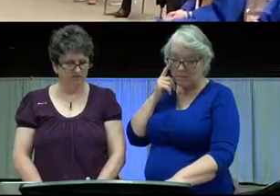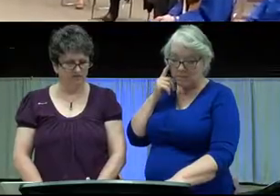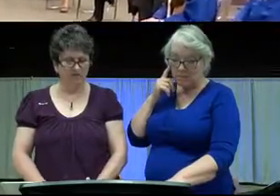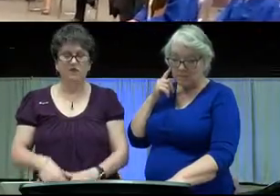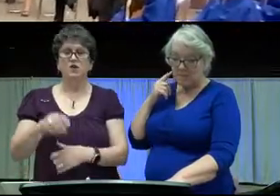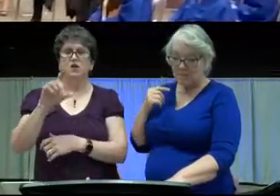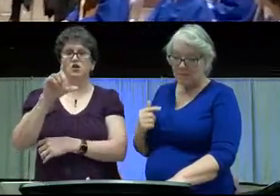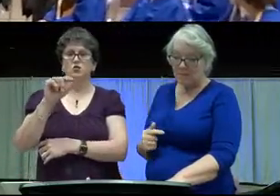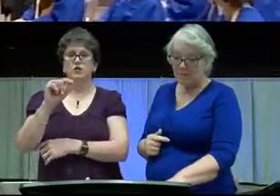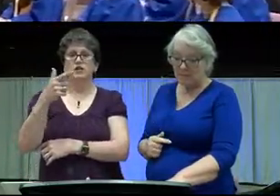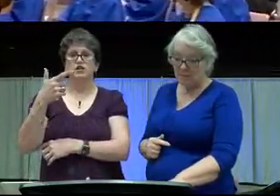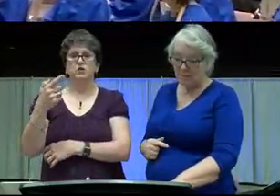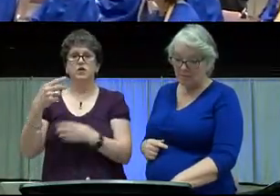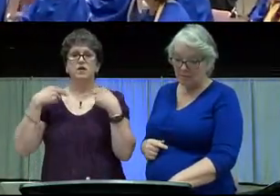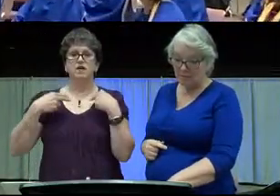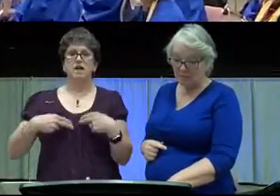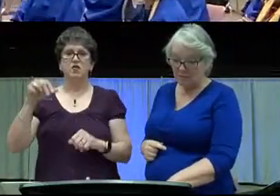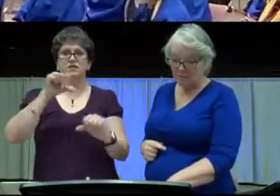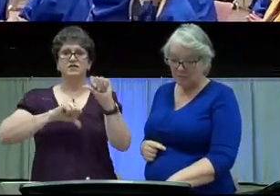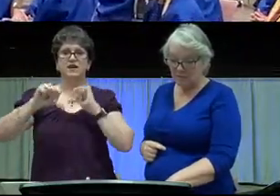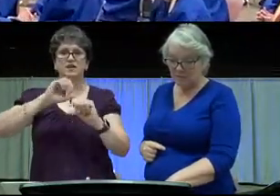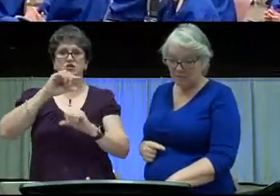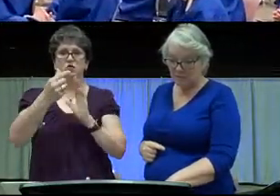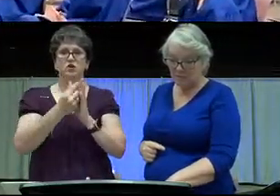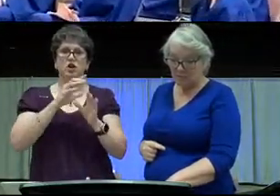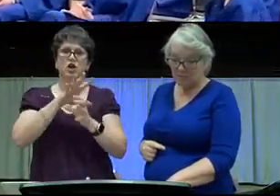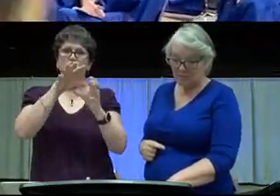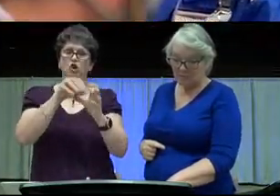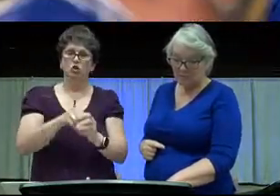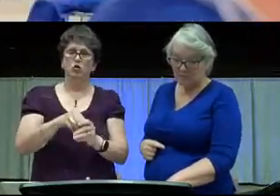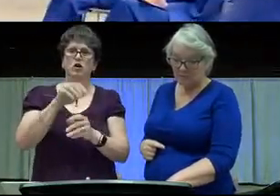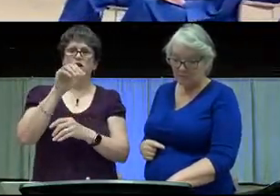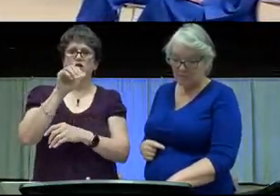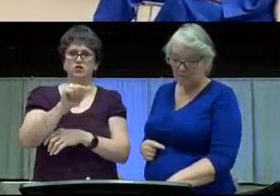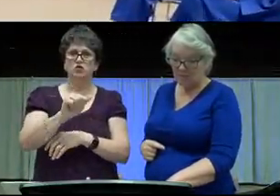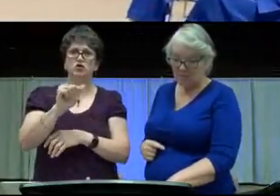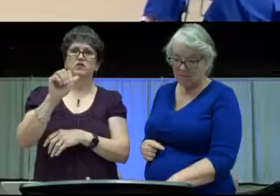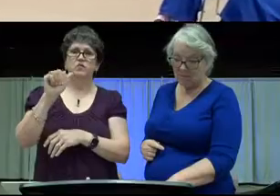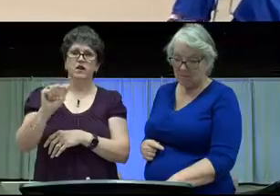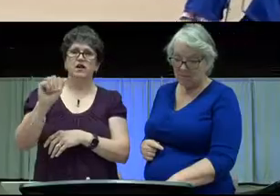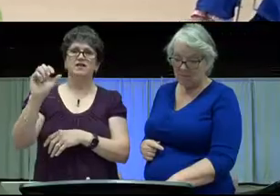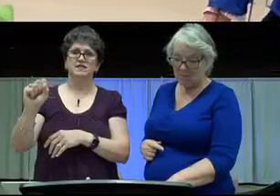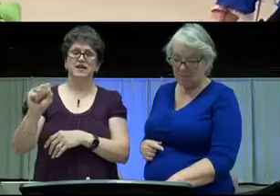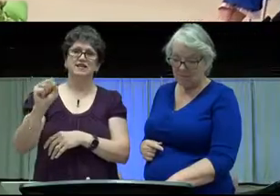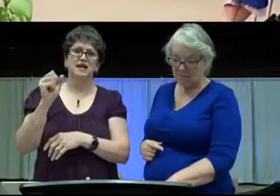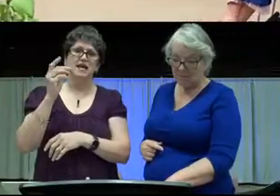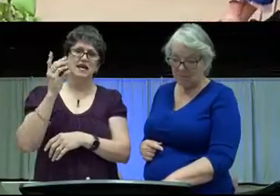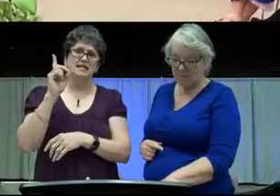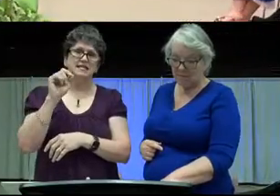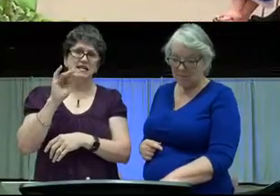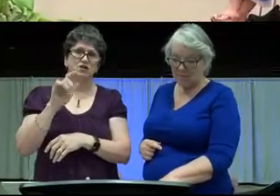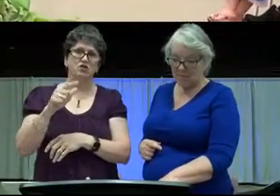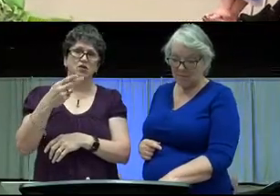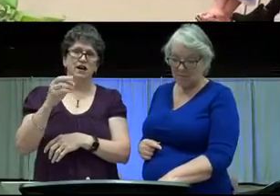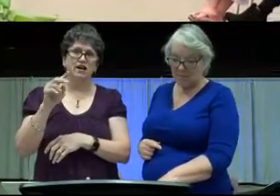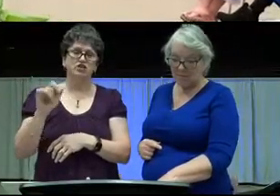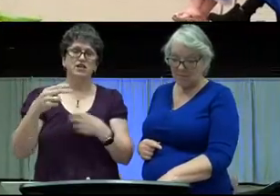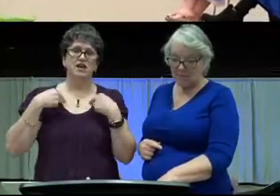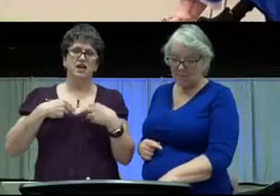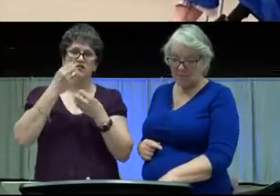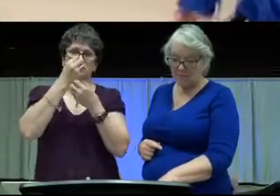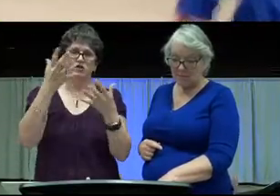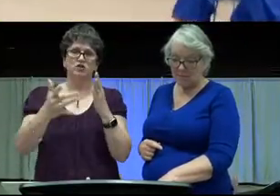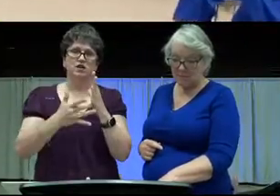The 2021 Health Sciences graduates include the Associate of Applied Science in Dental Hygiene, Health Information